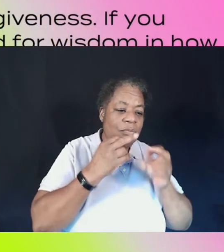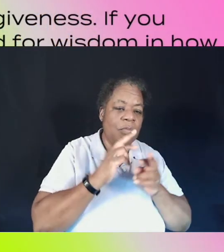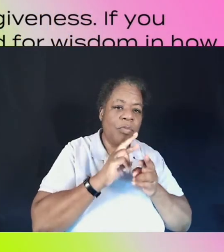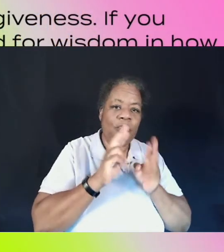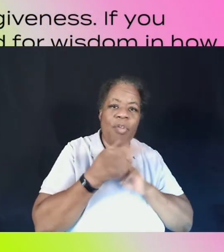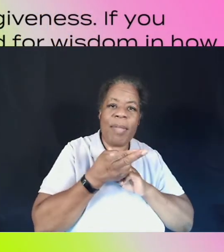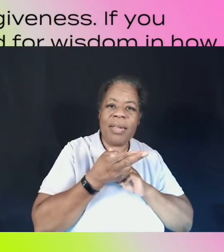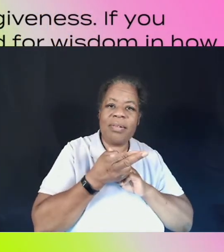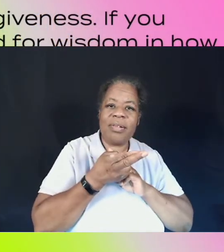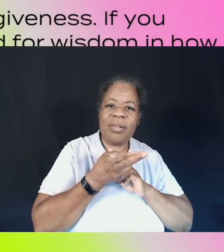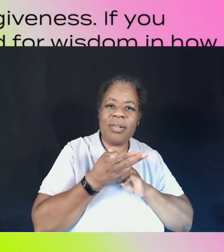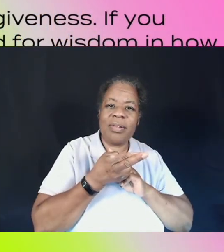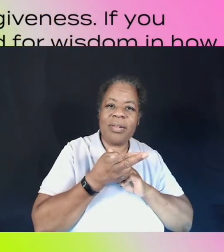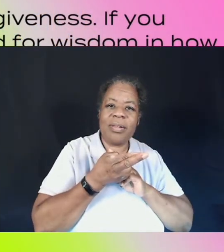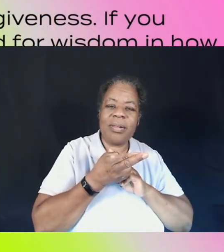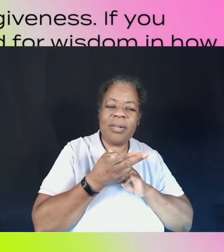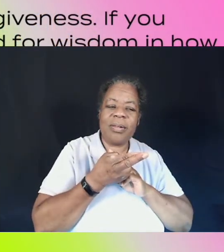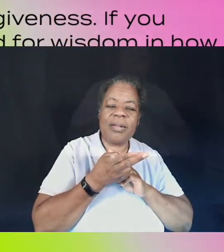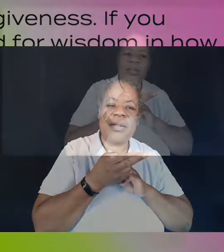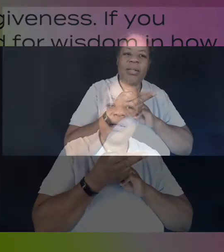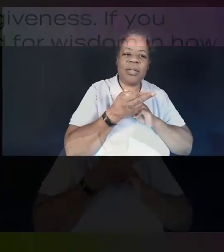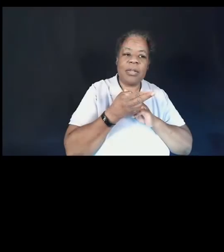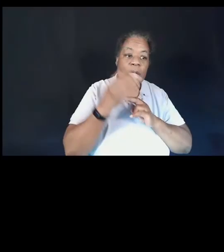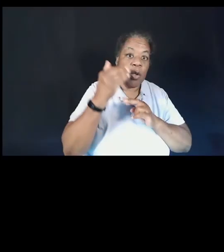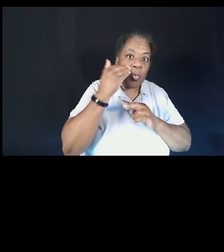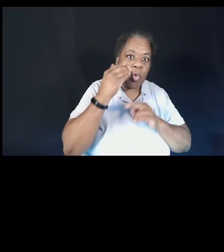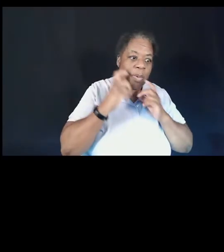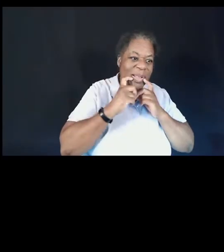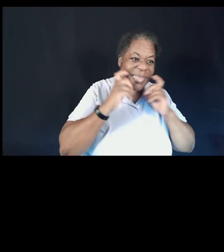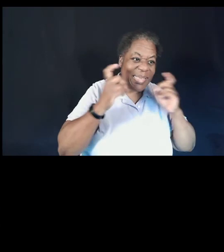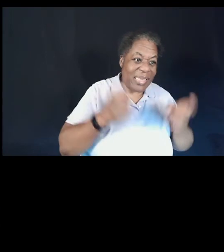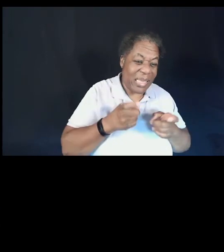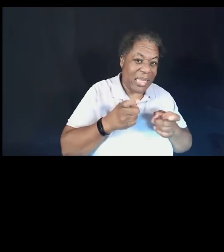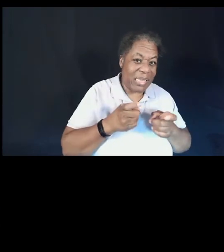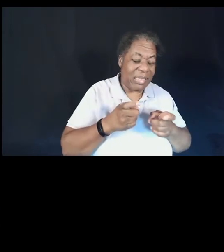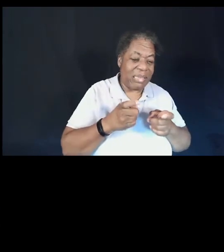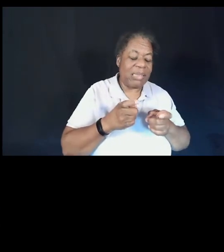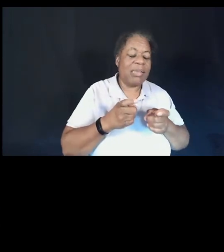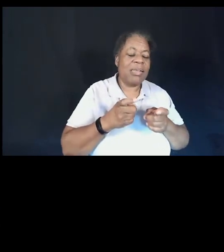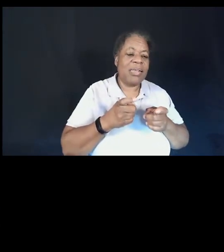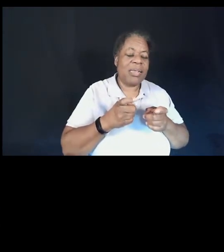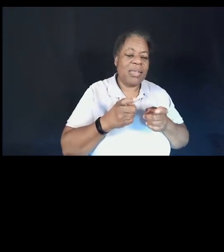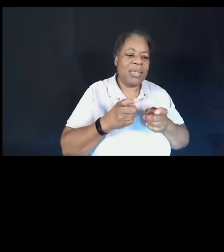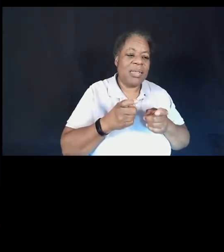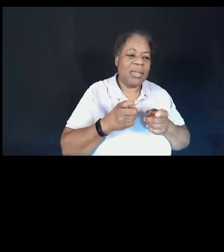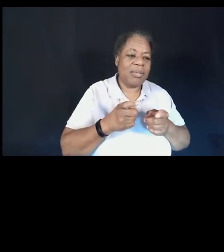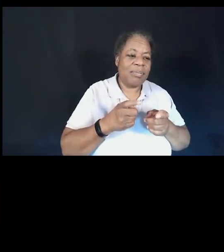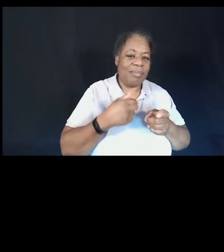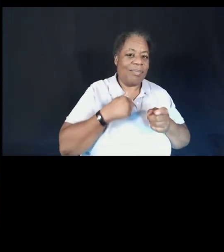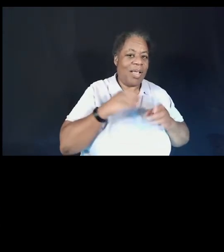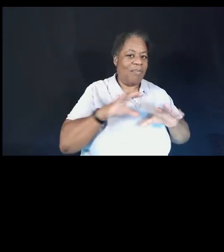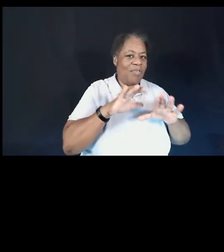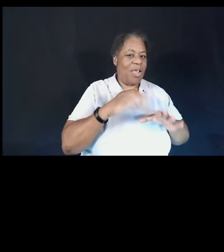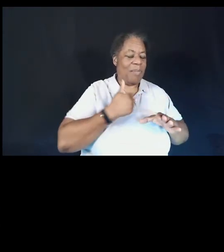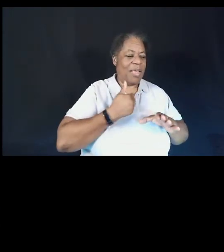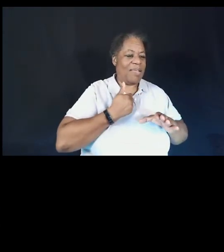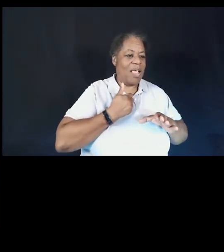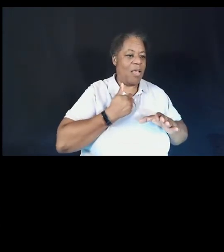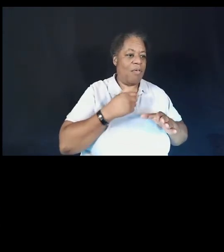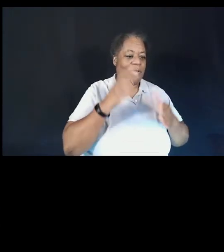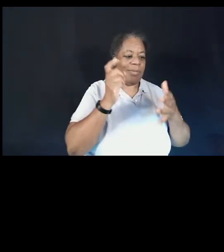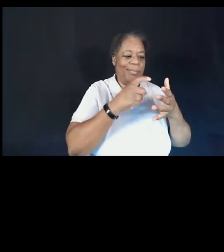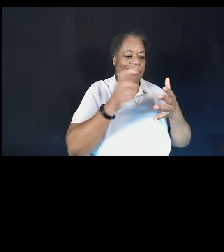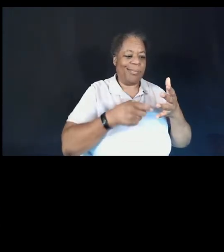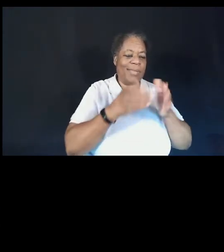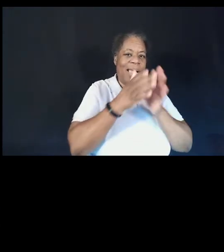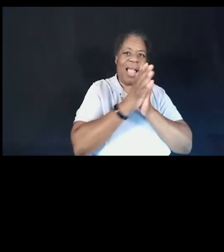There's two different kinds. If you've knowingly sinned, which I've done more times than I can count, ask God for forgiveness.